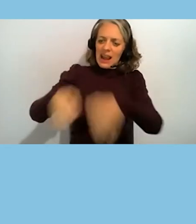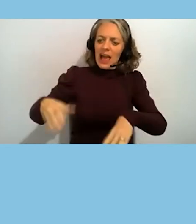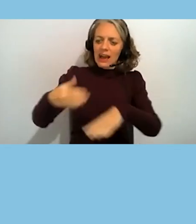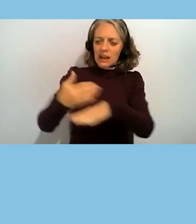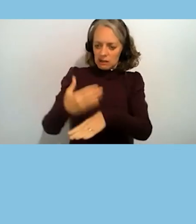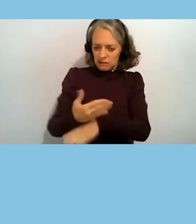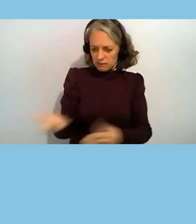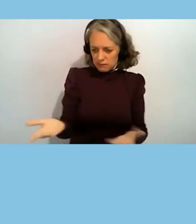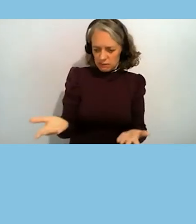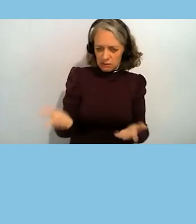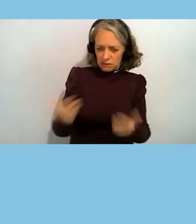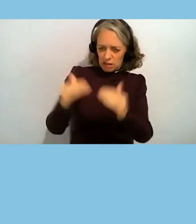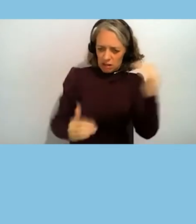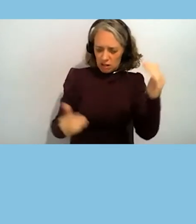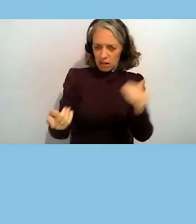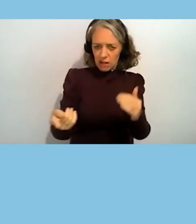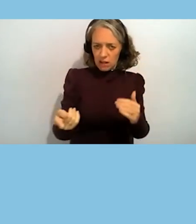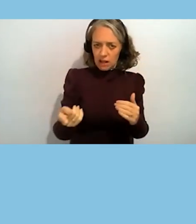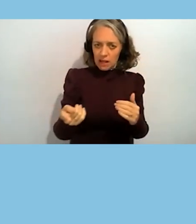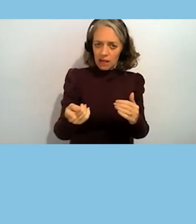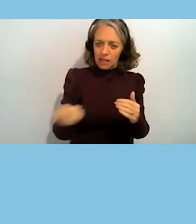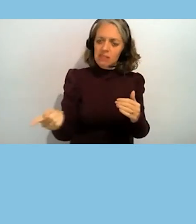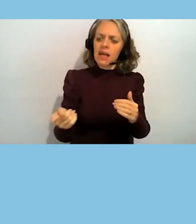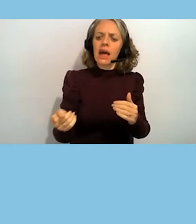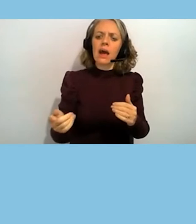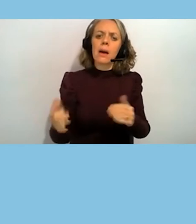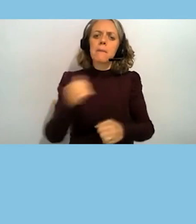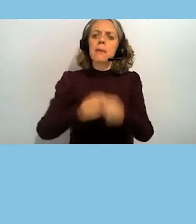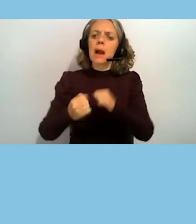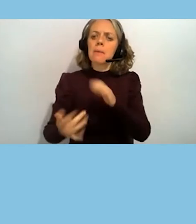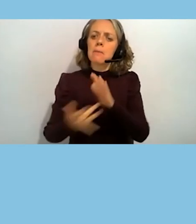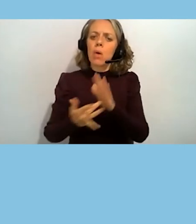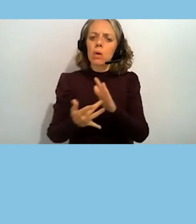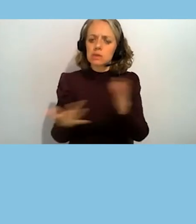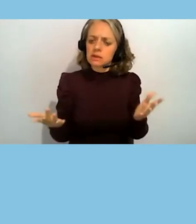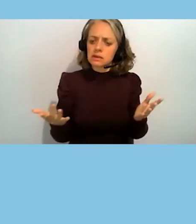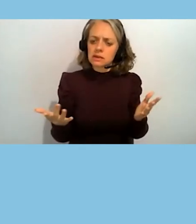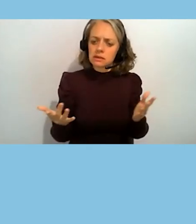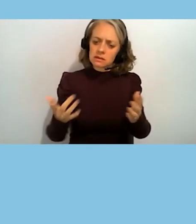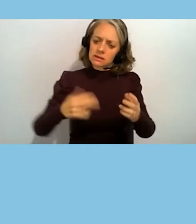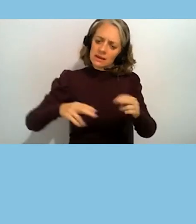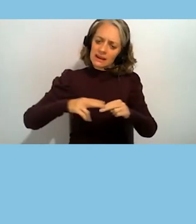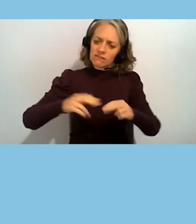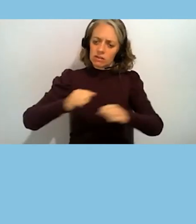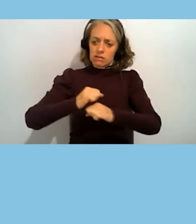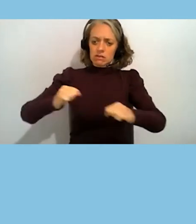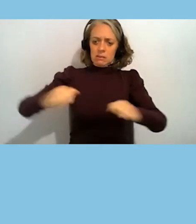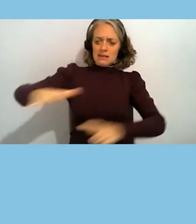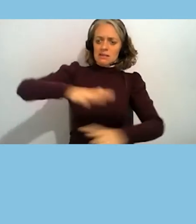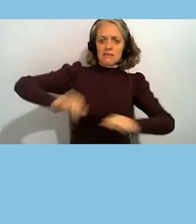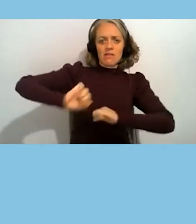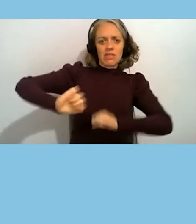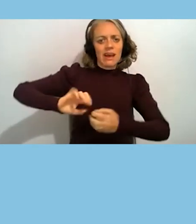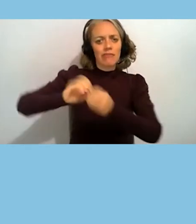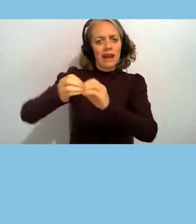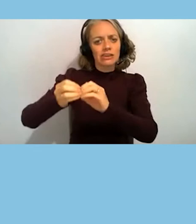of fit, can be made to matter as a space of creation. We